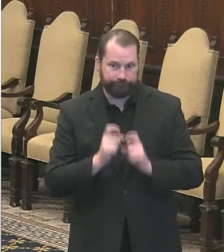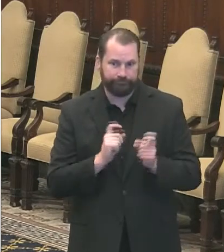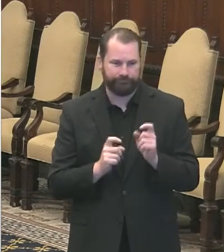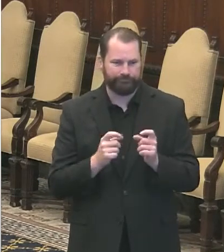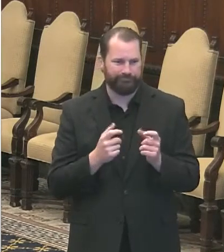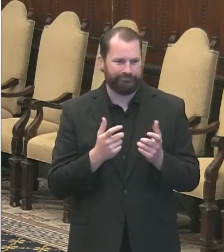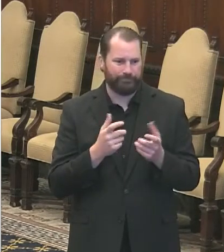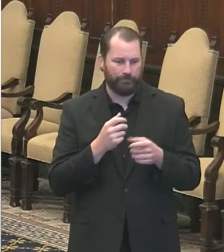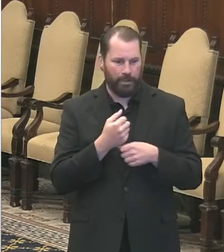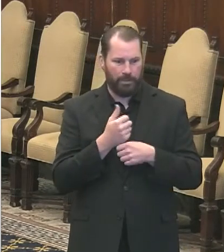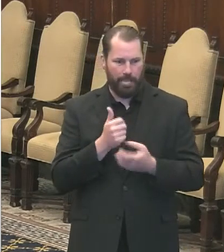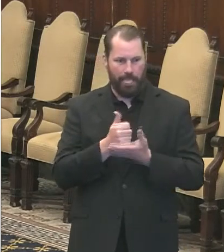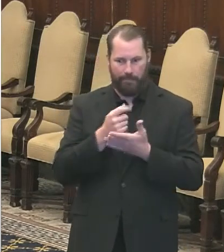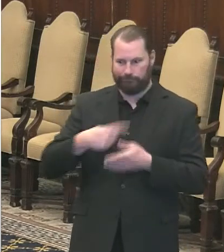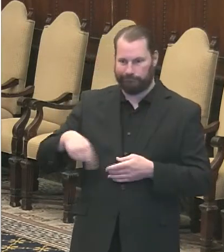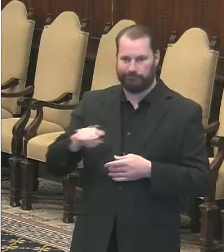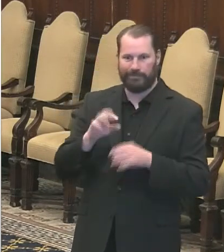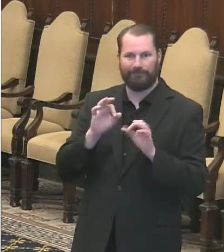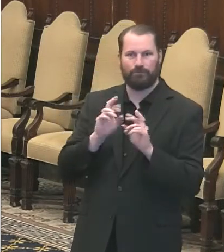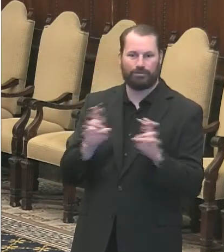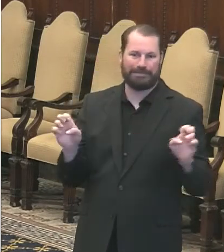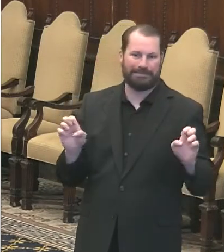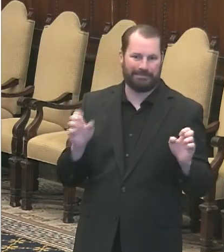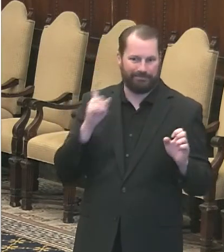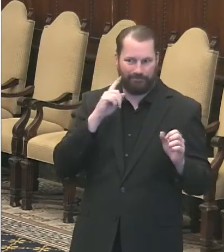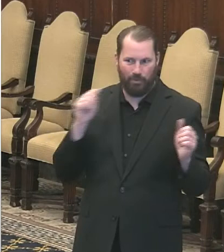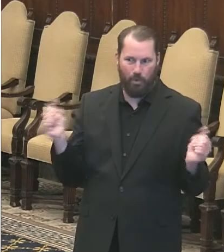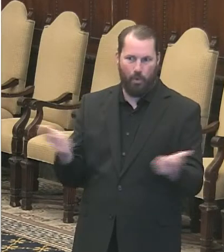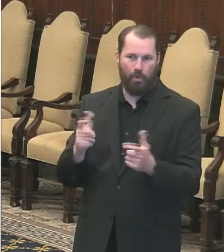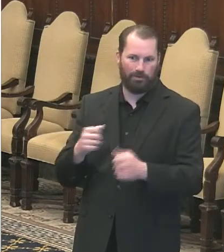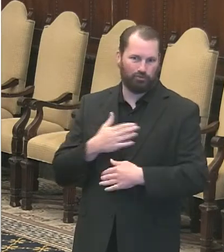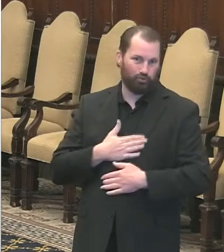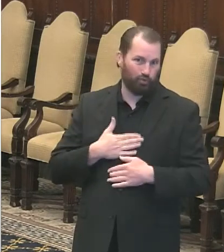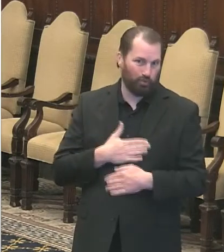family friendly for everyone. Okay, thank you. Thank you.